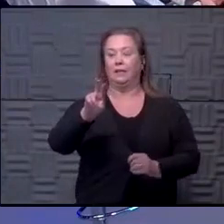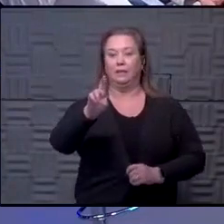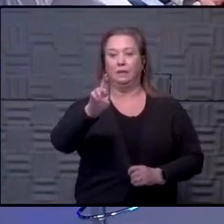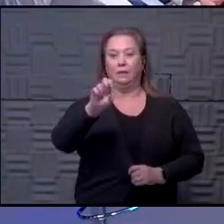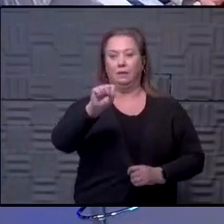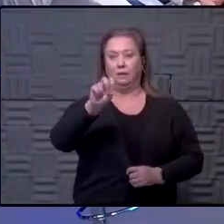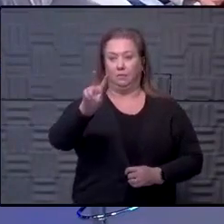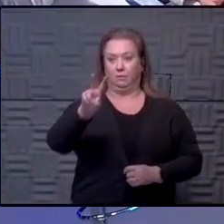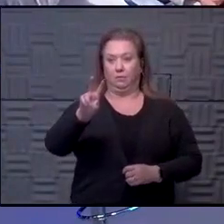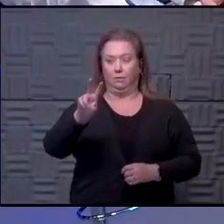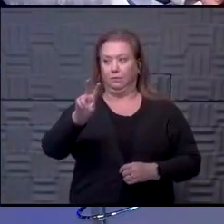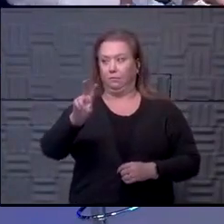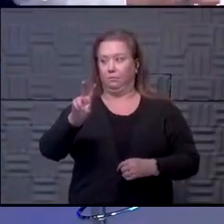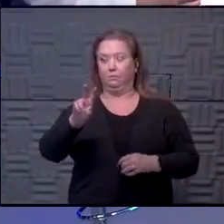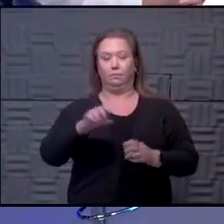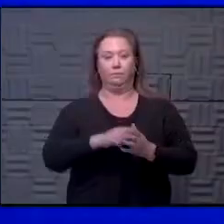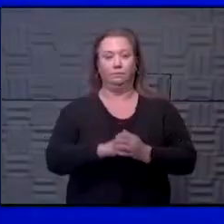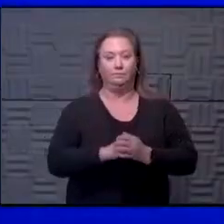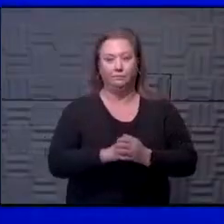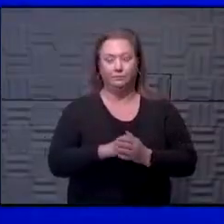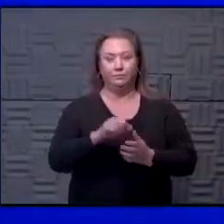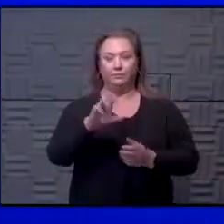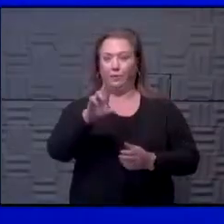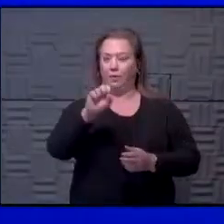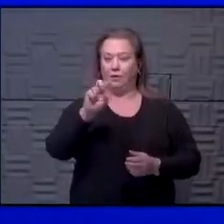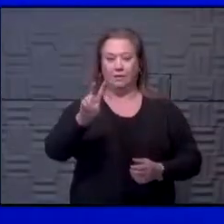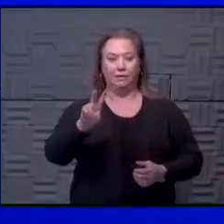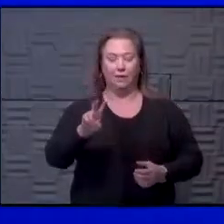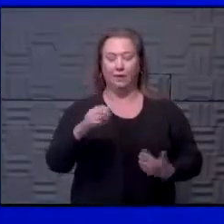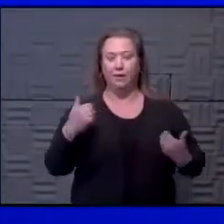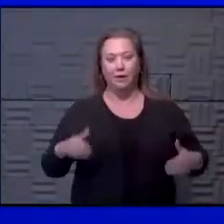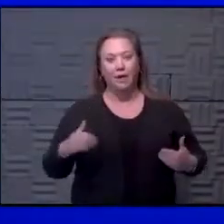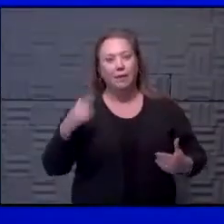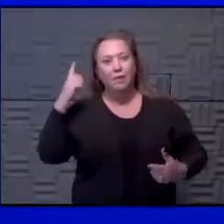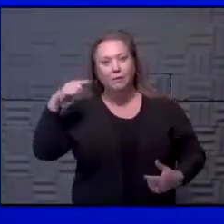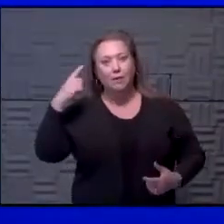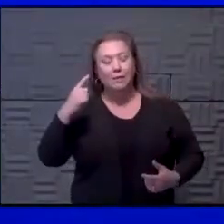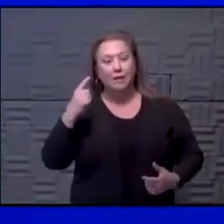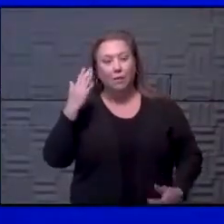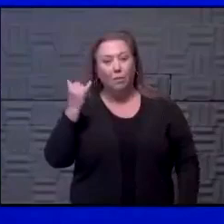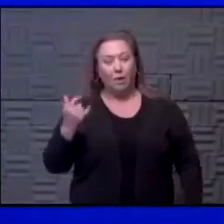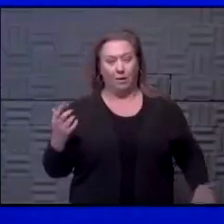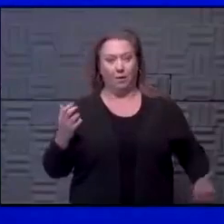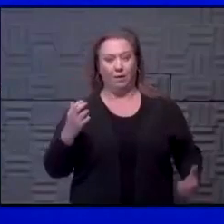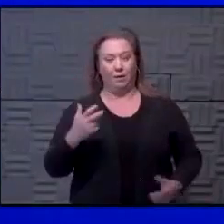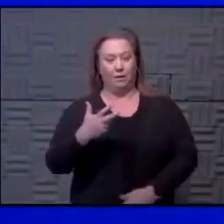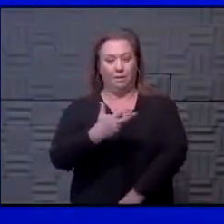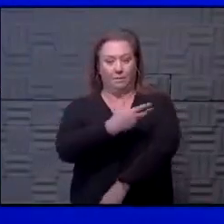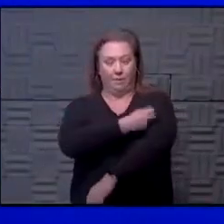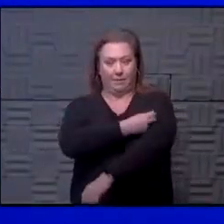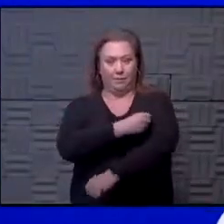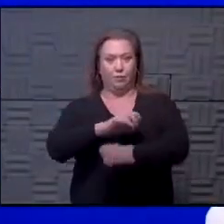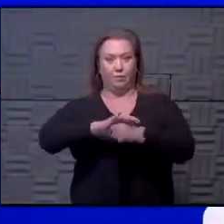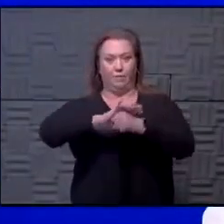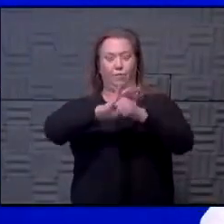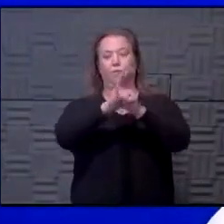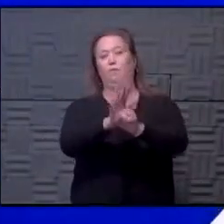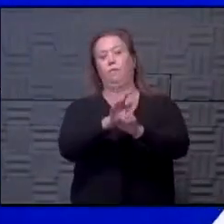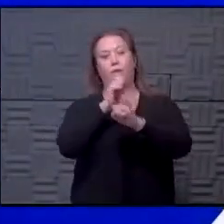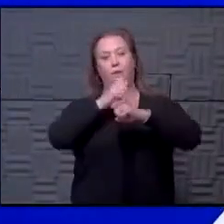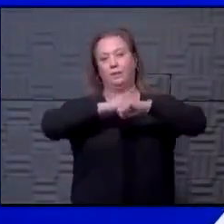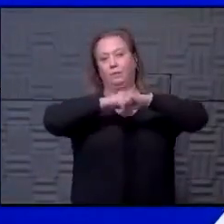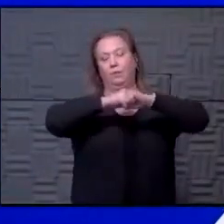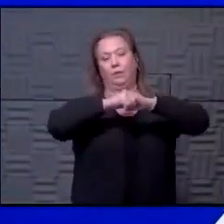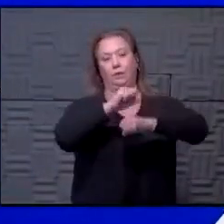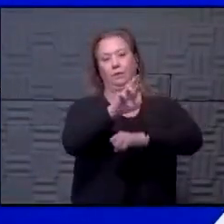No. Okay, it's great. See, there's only one reason, because vaccination for COVID does not